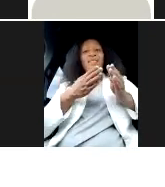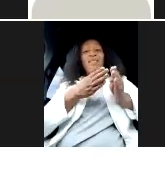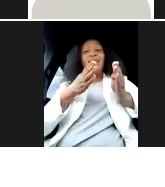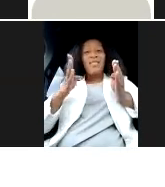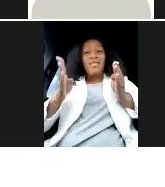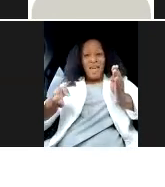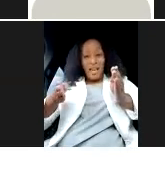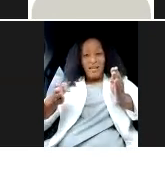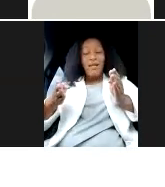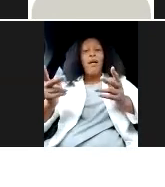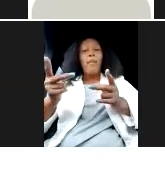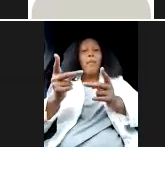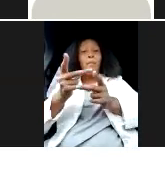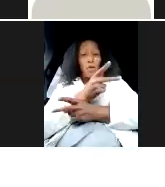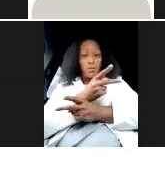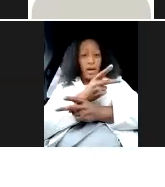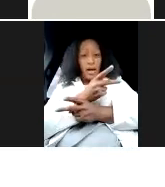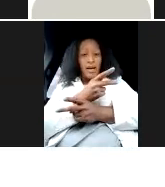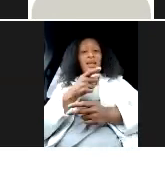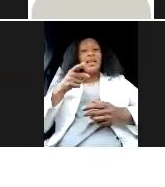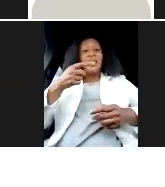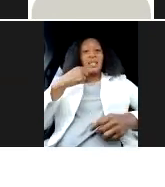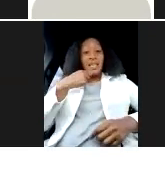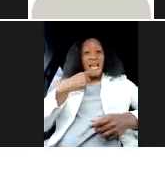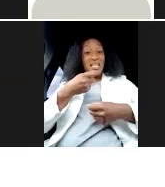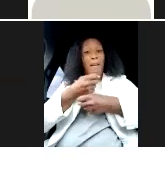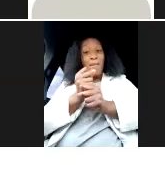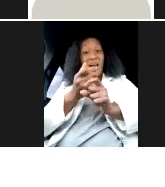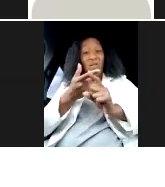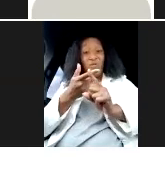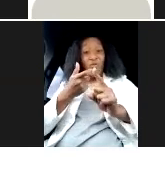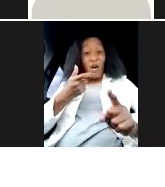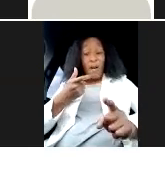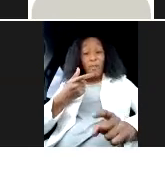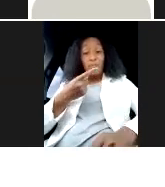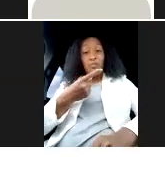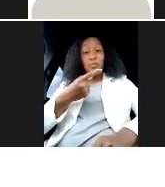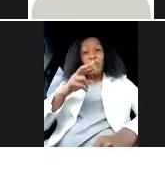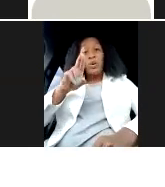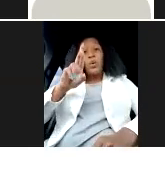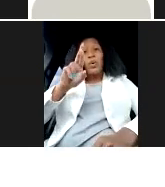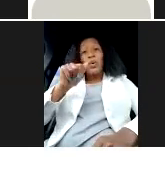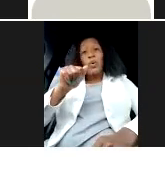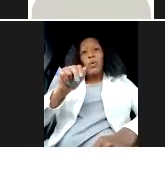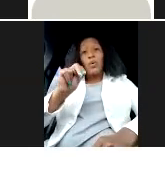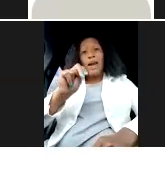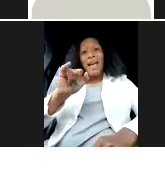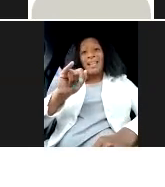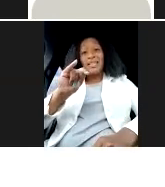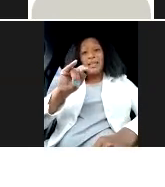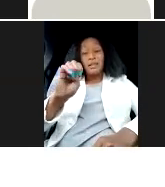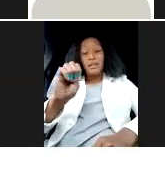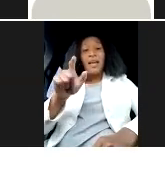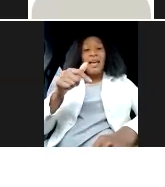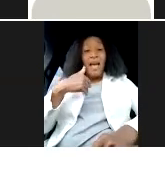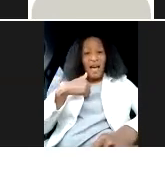is made of granite, which has a density, typical density of 2.8 grams per centimeter cube. How